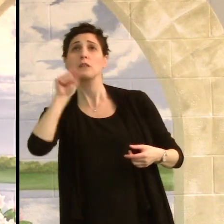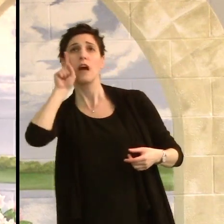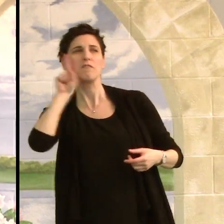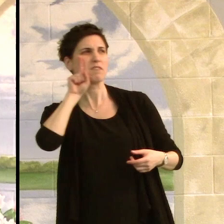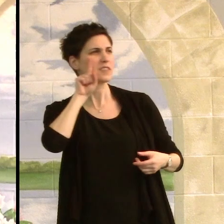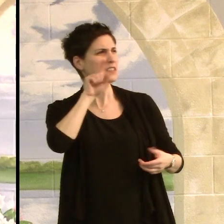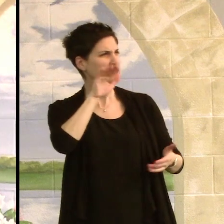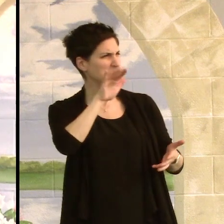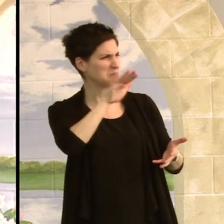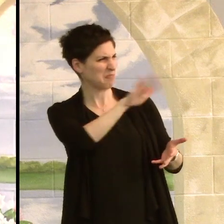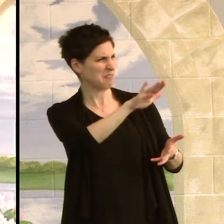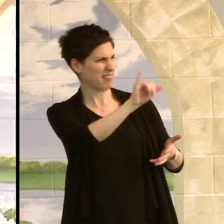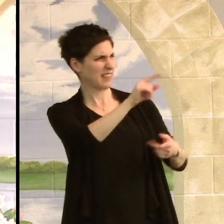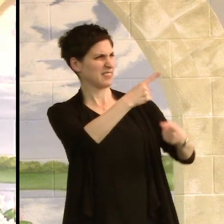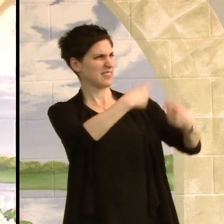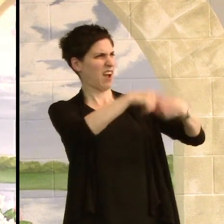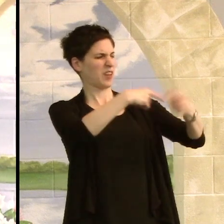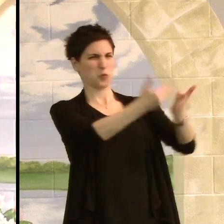people.